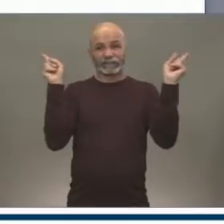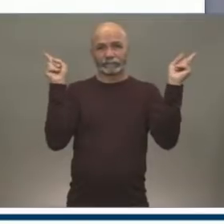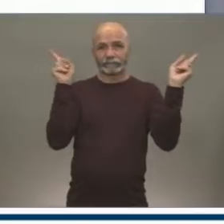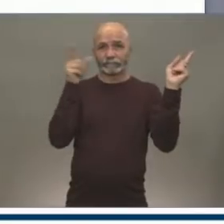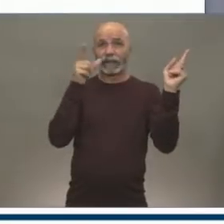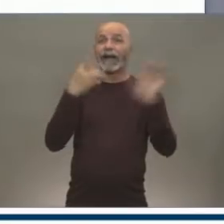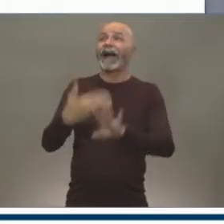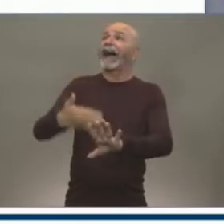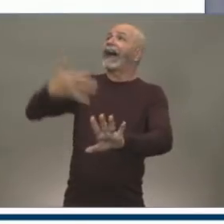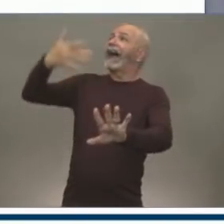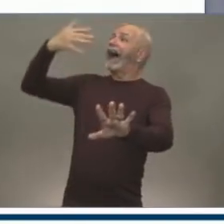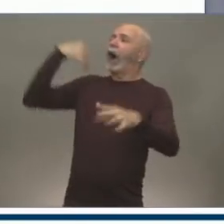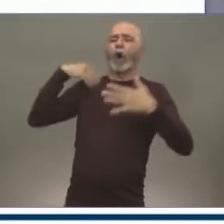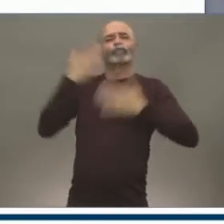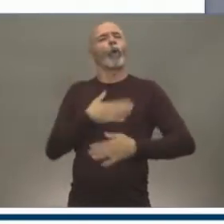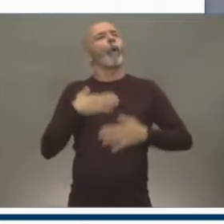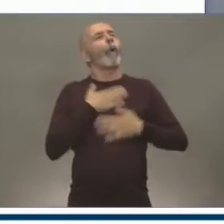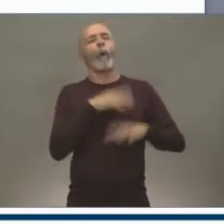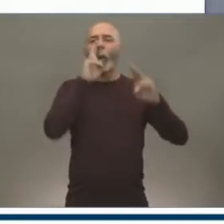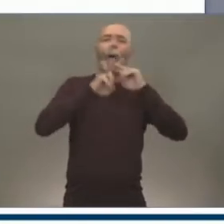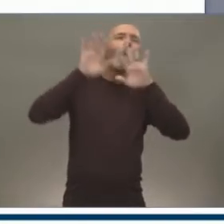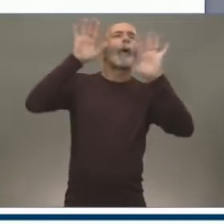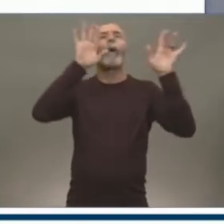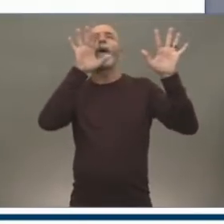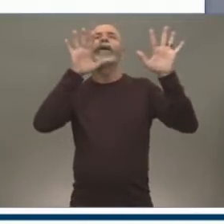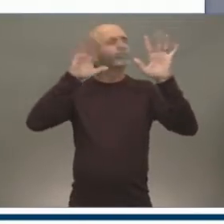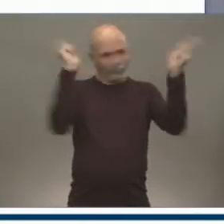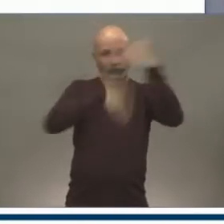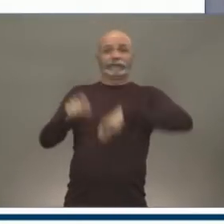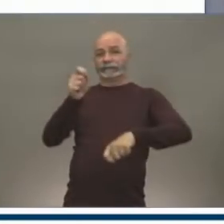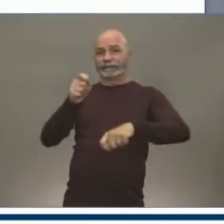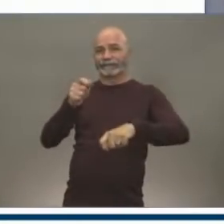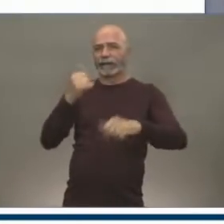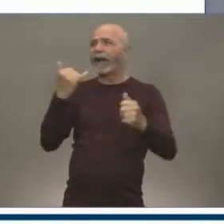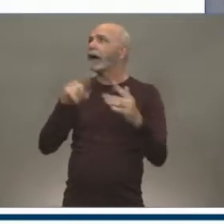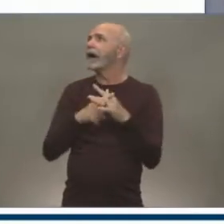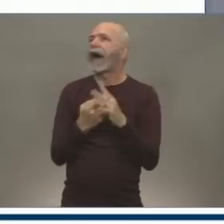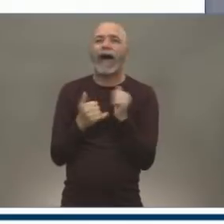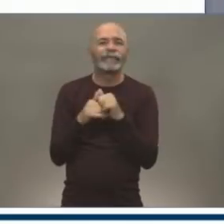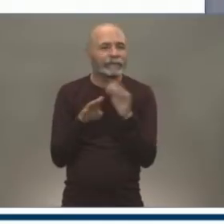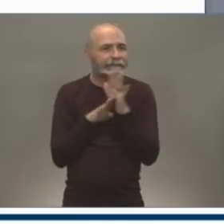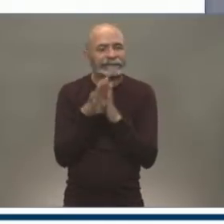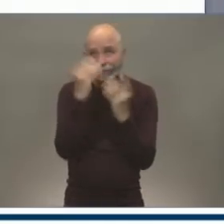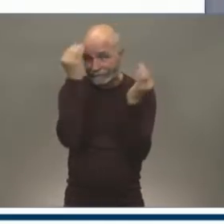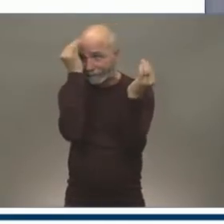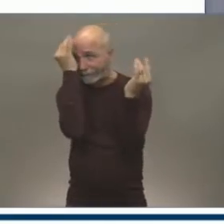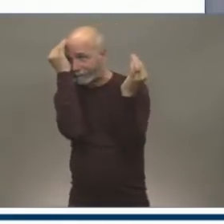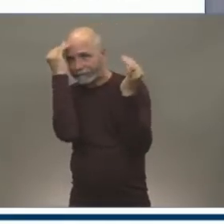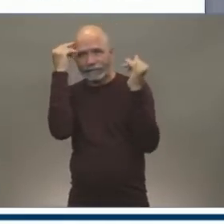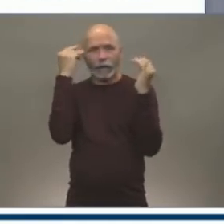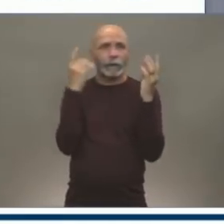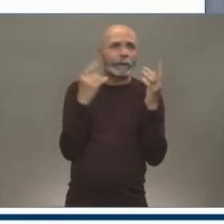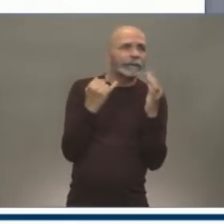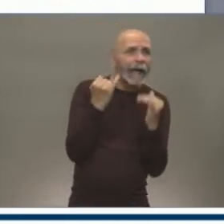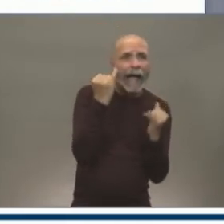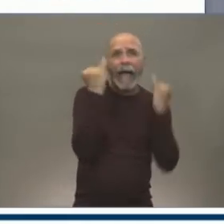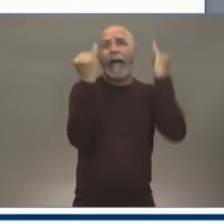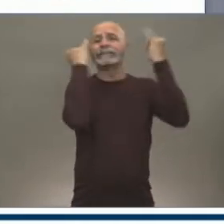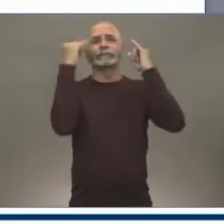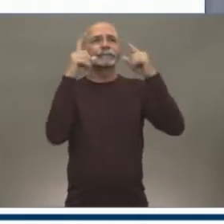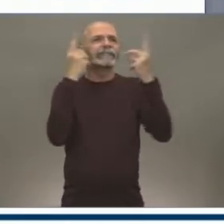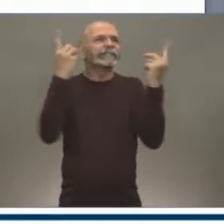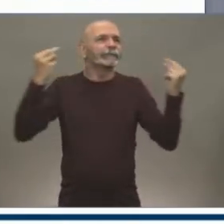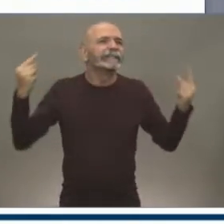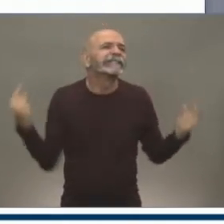we care about. I know we're already making plans to change ours, and I would encourage all Nova Scotians, regardless of what the